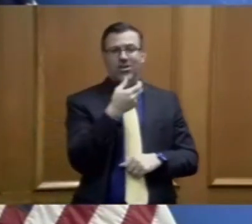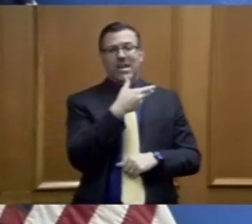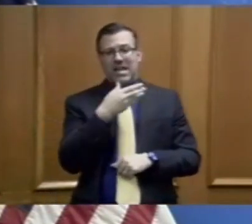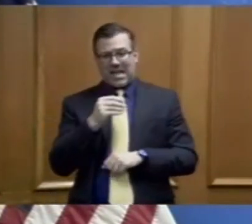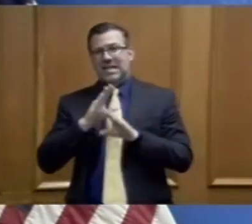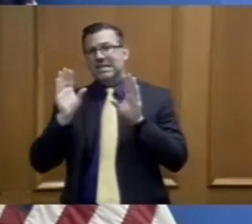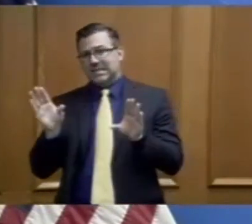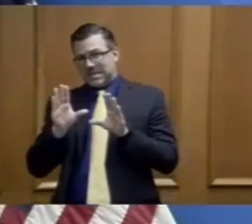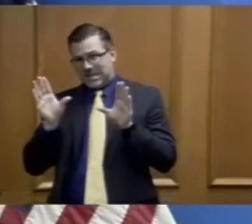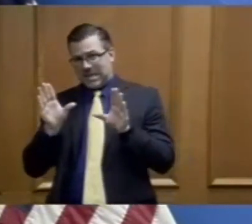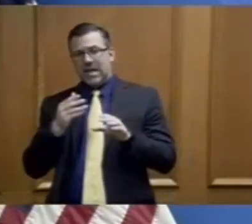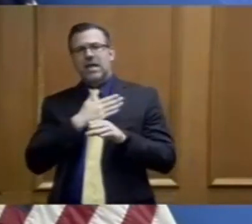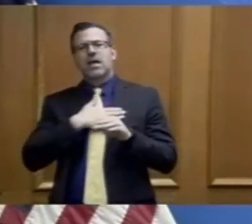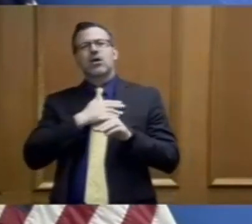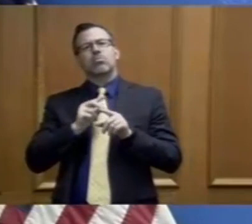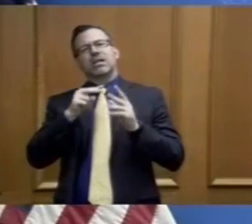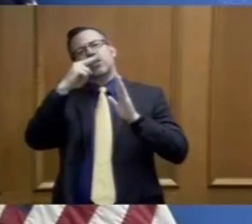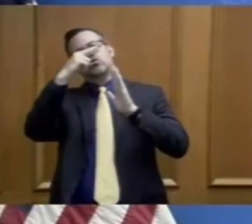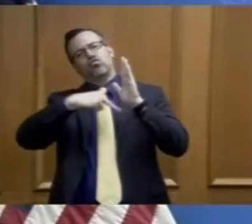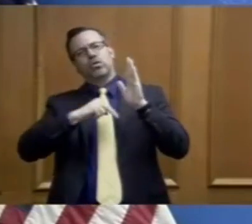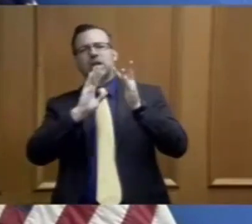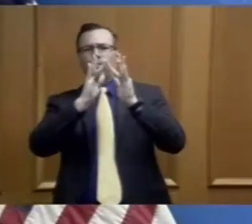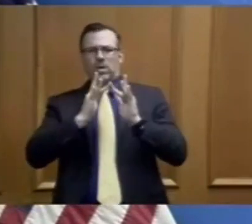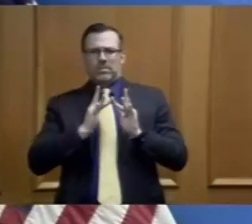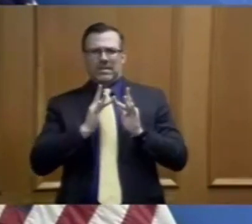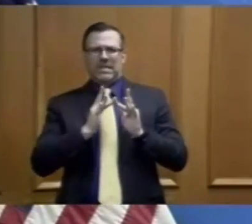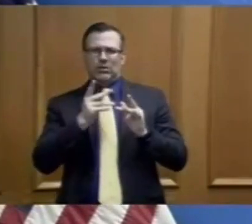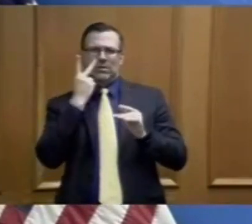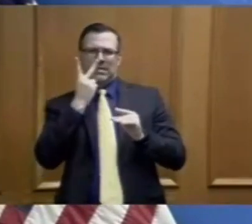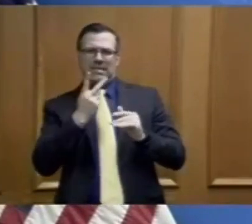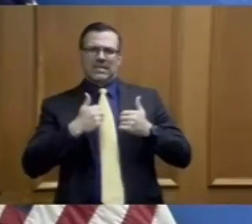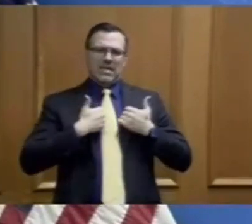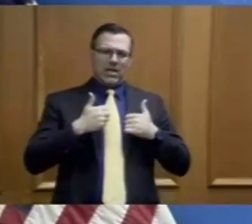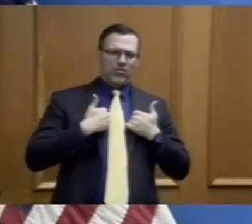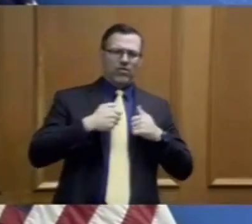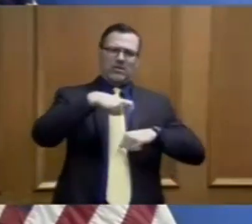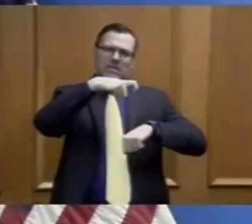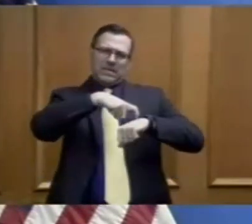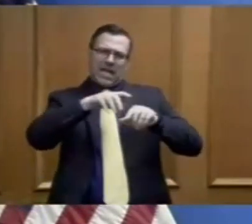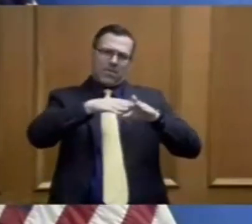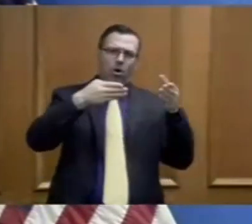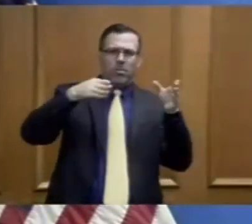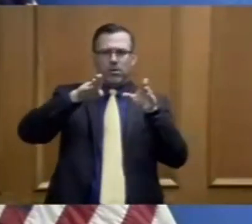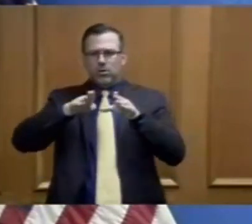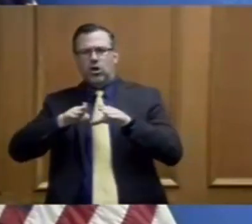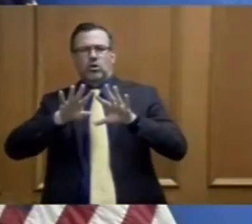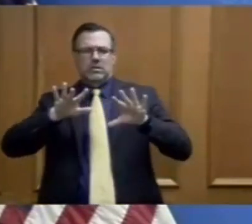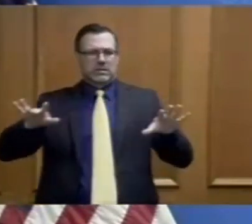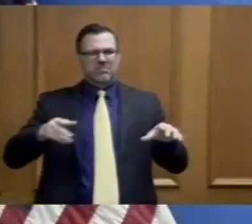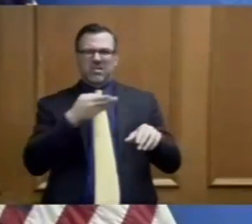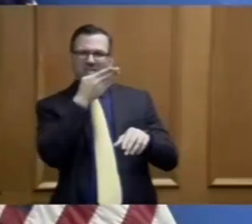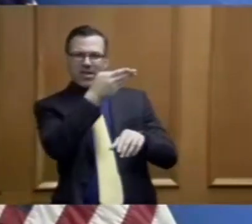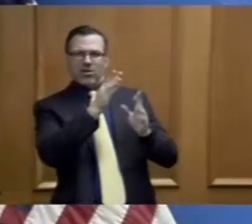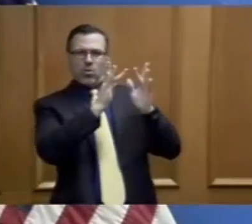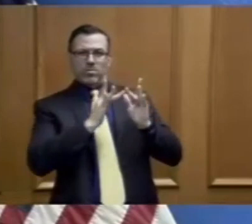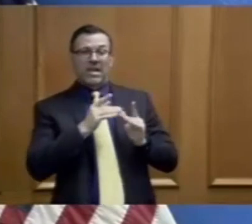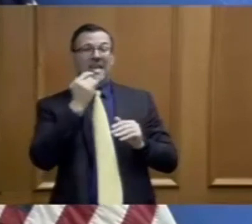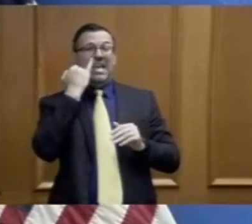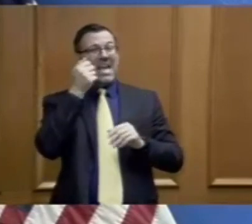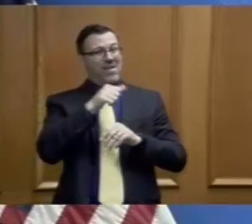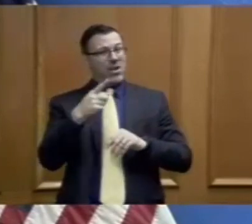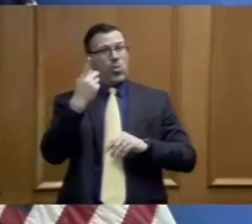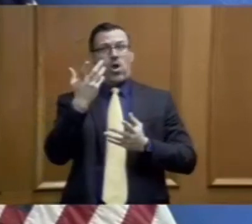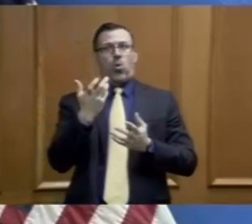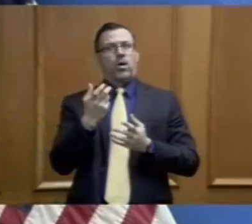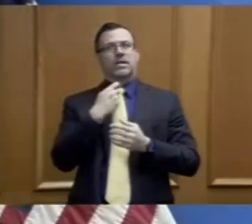Encourage you to go to our website to get specific time and location details and invite anyone who thinks they need a test to come